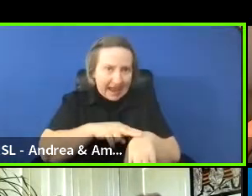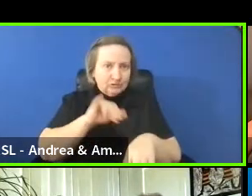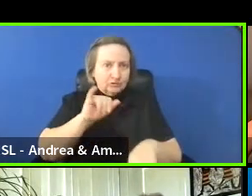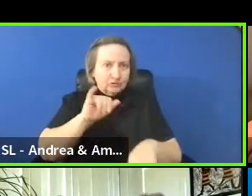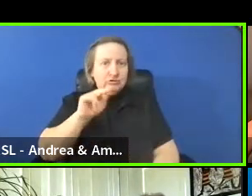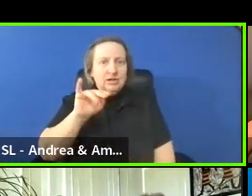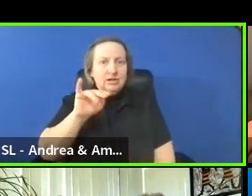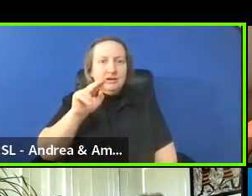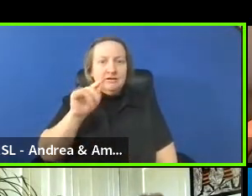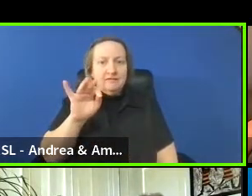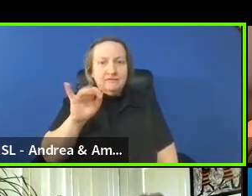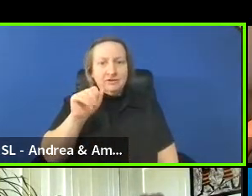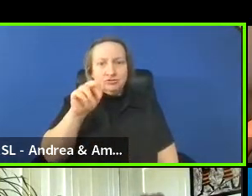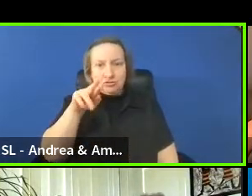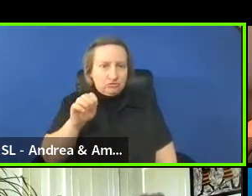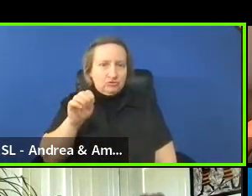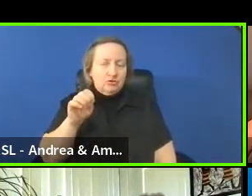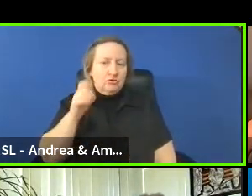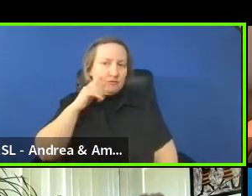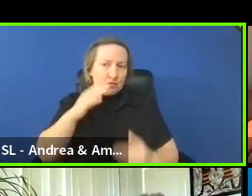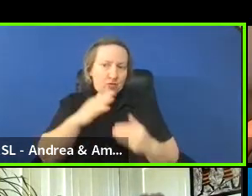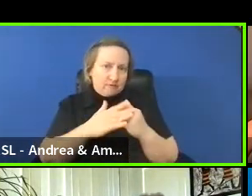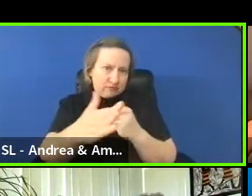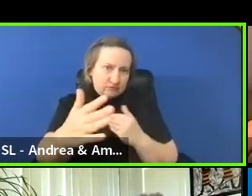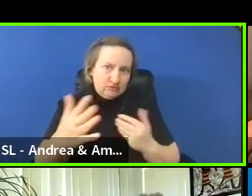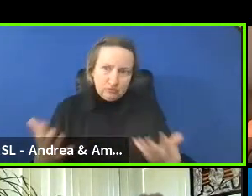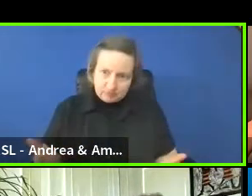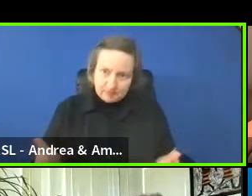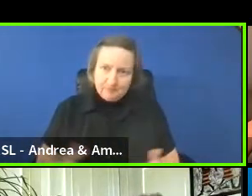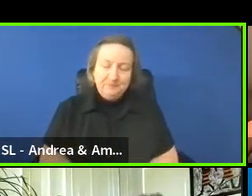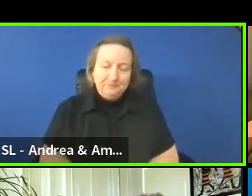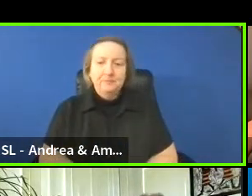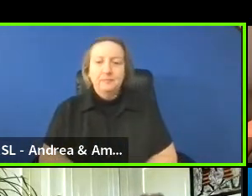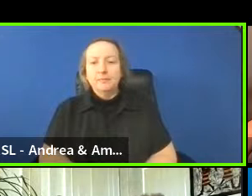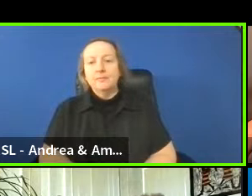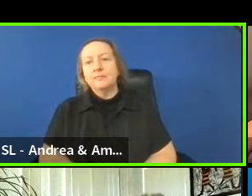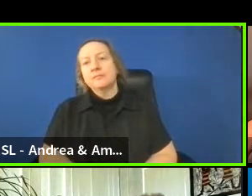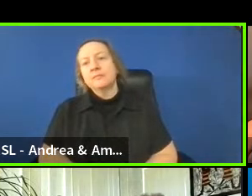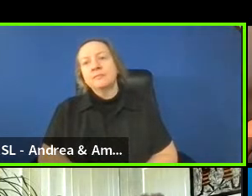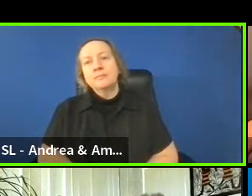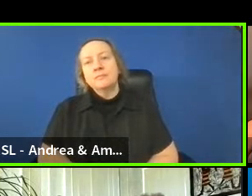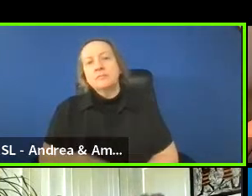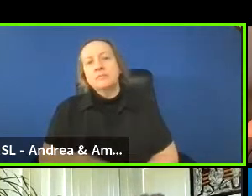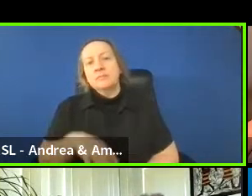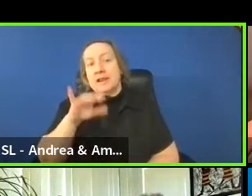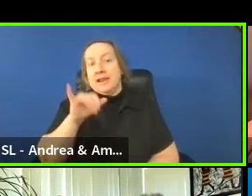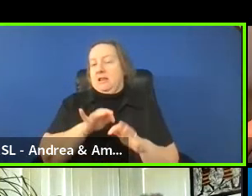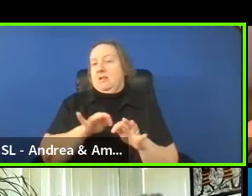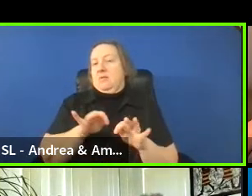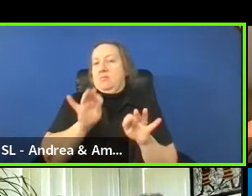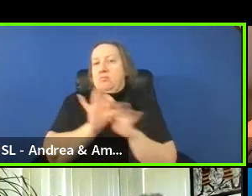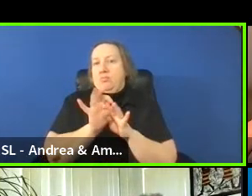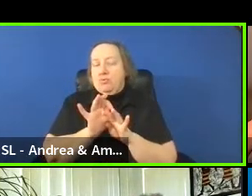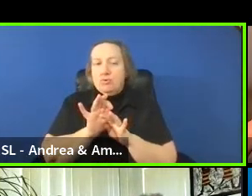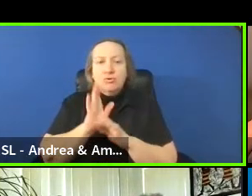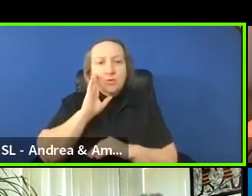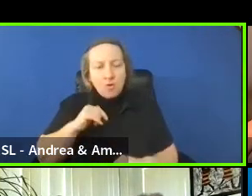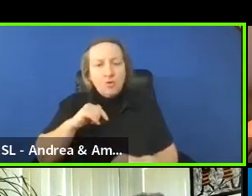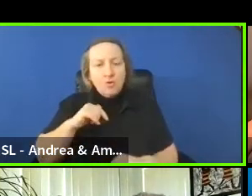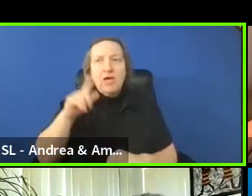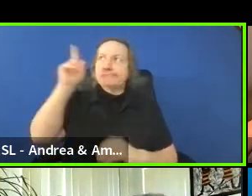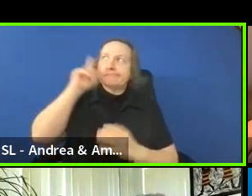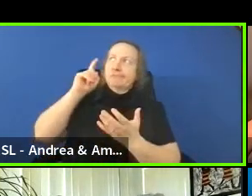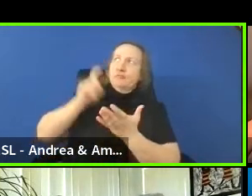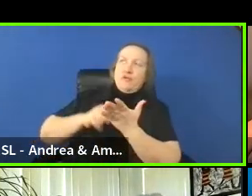infrastructure moving forward. So this is important to know that we are being recognized on